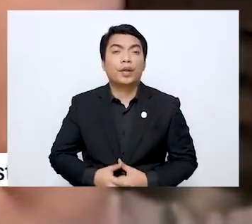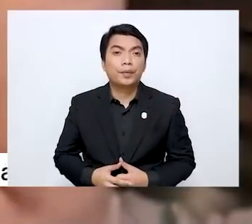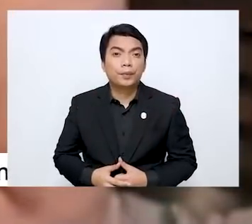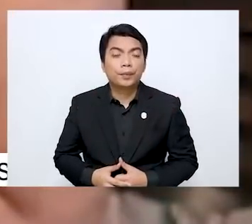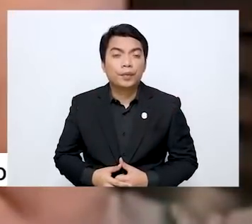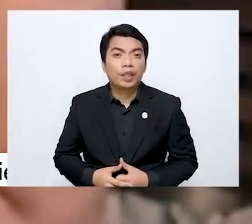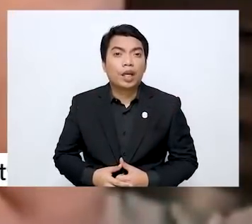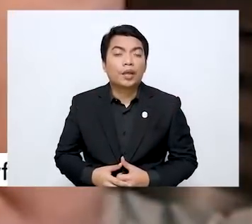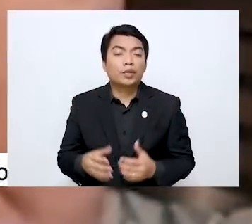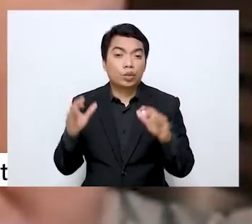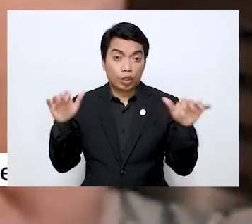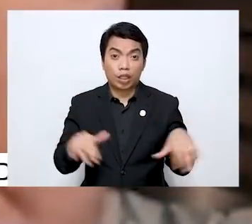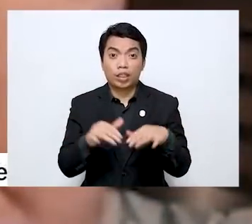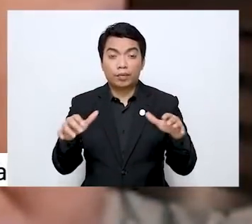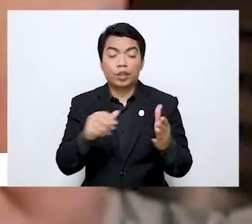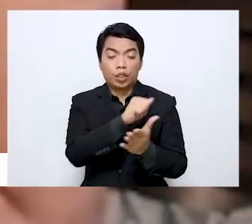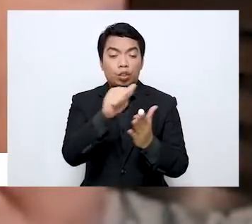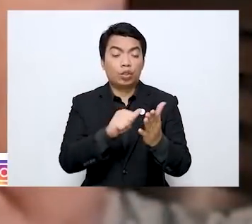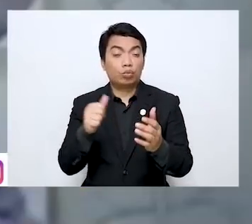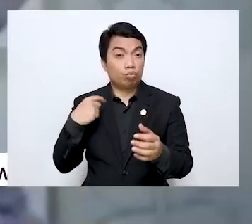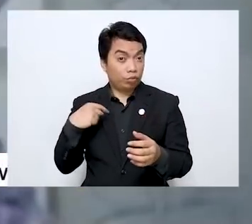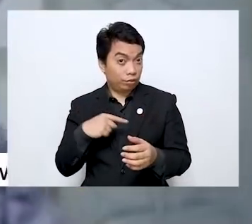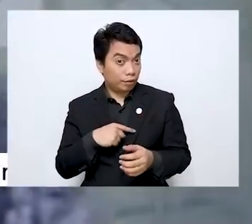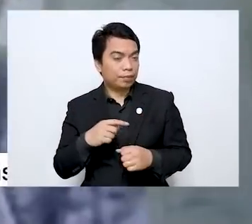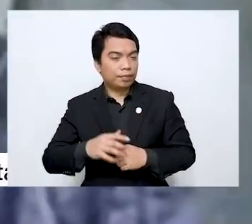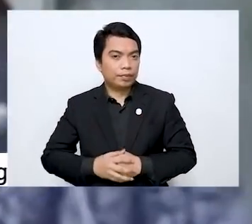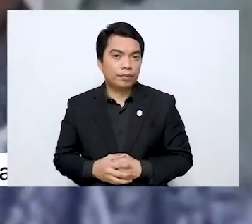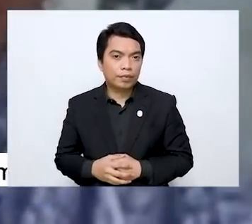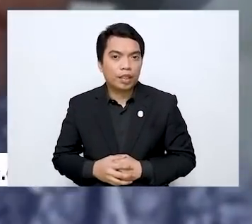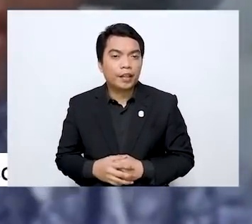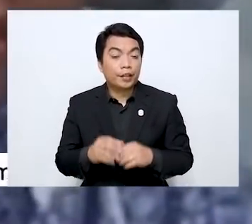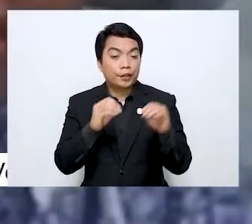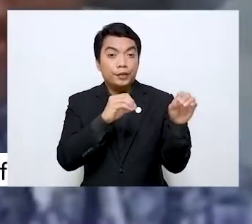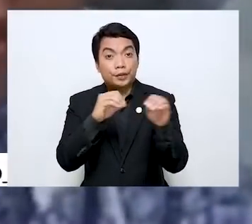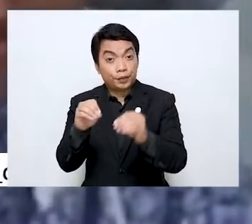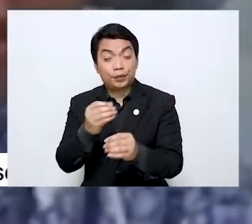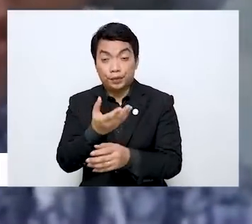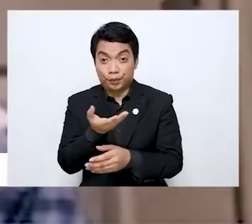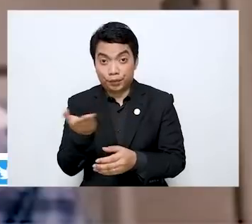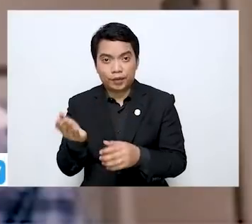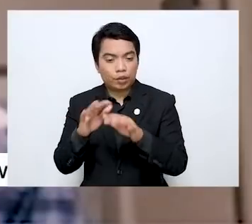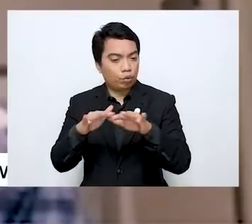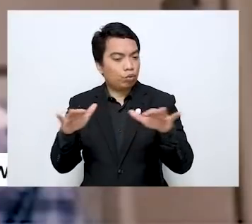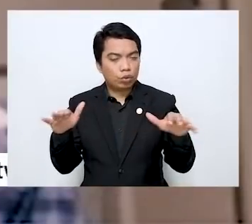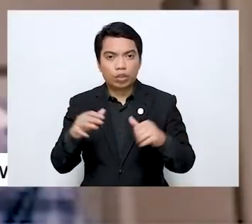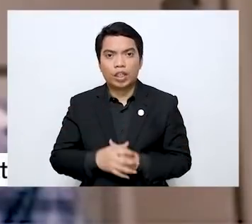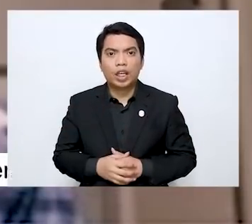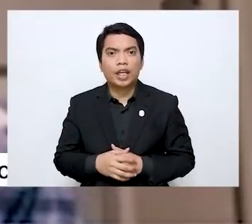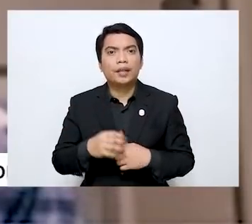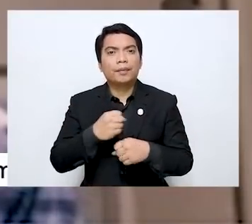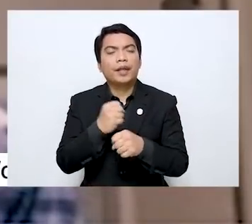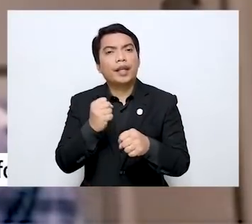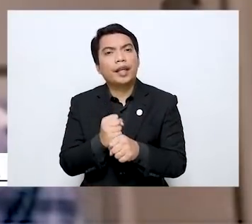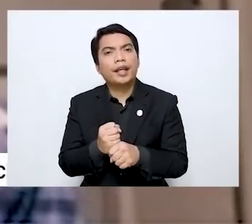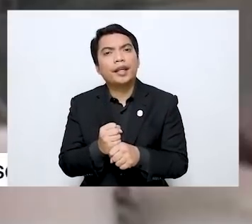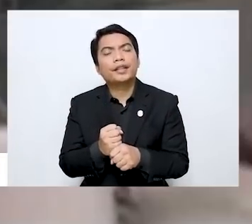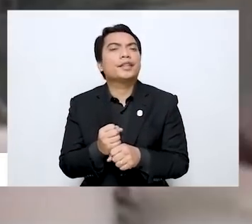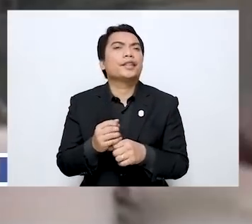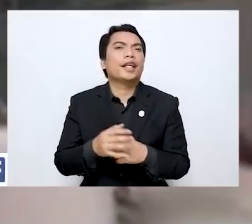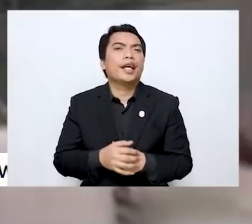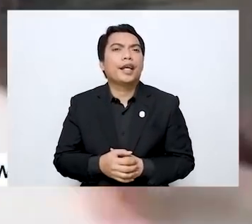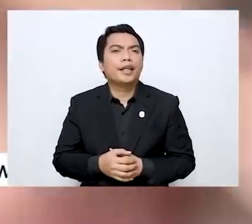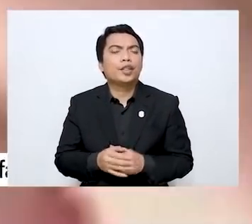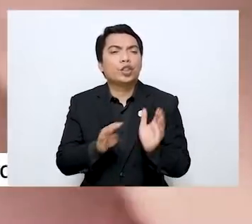particular activity, the Draw With Us, the children are taught and in making art or enhance